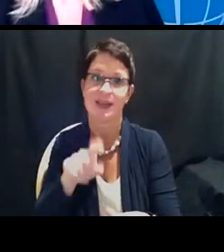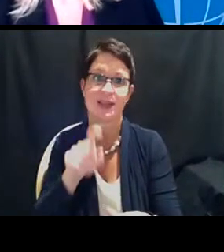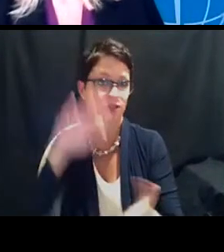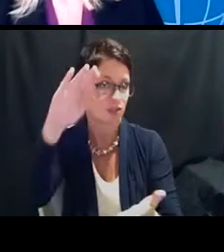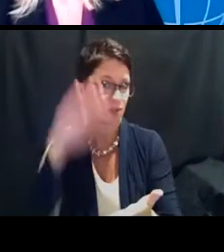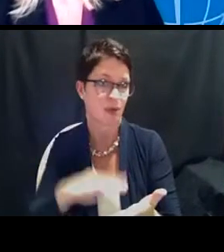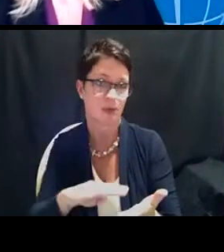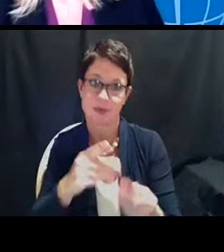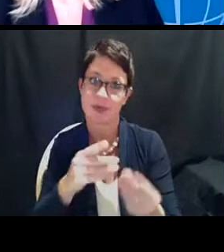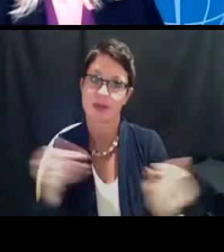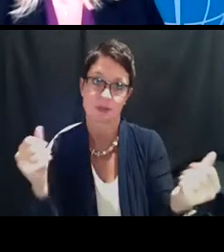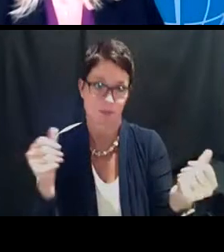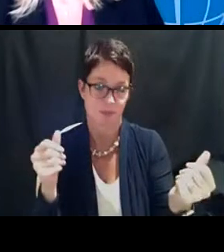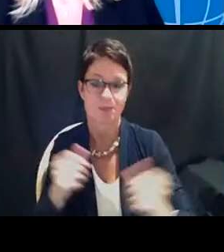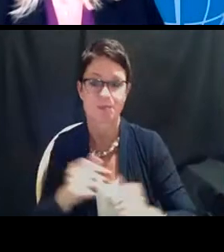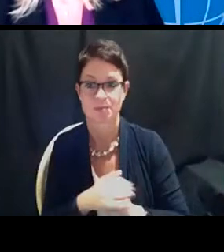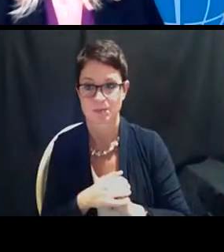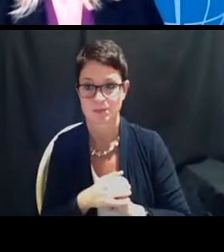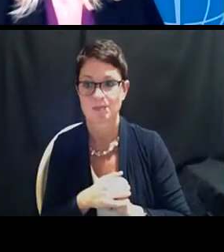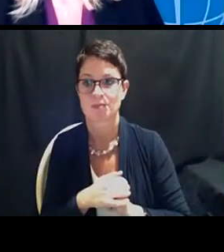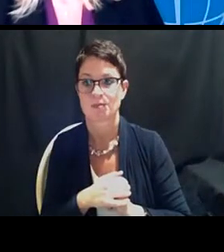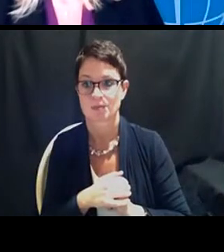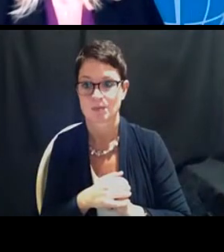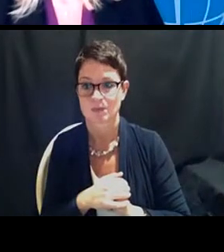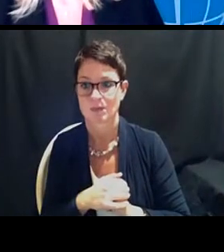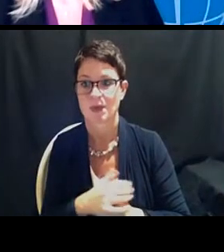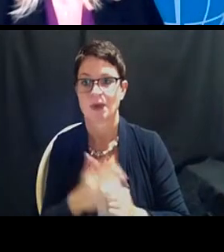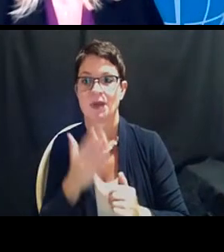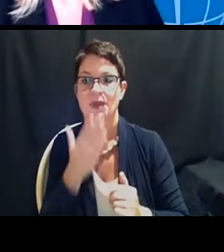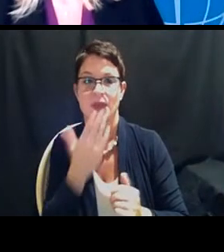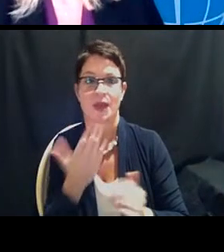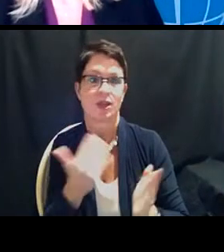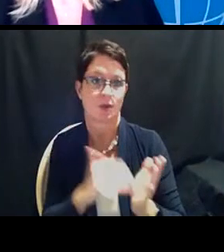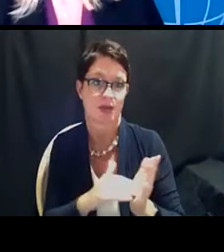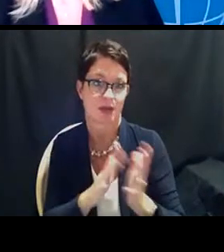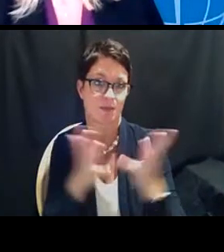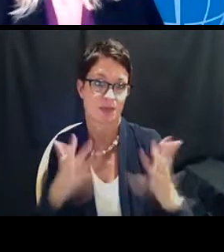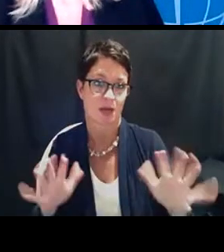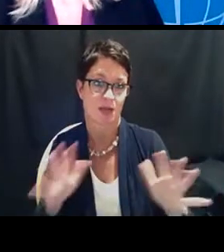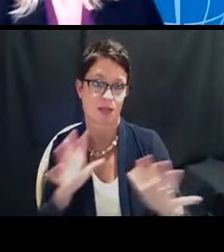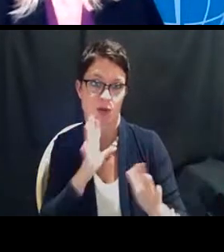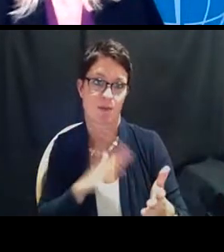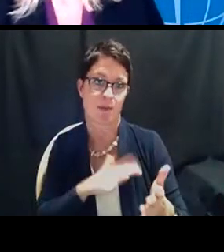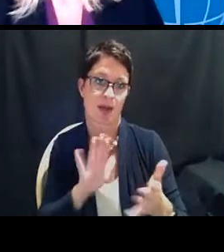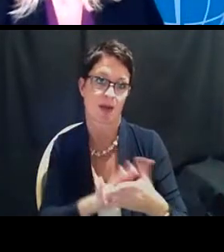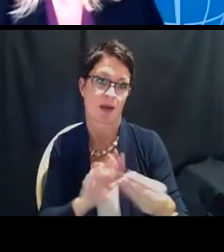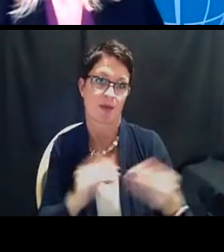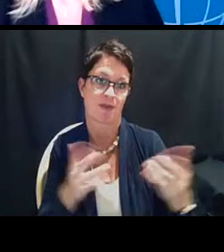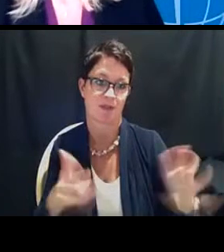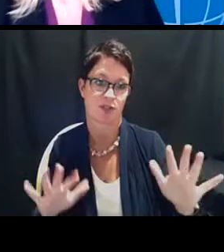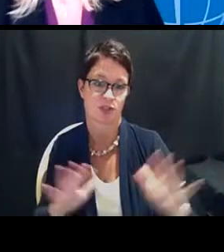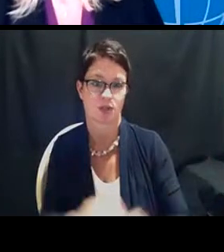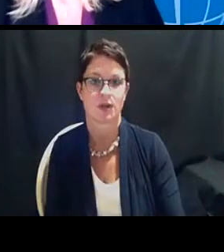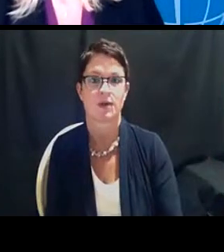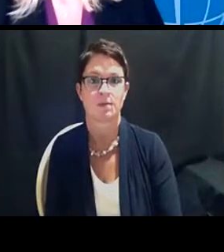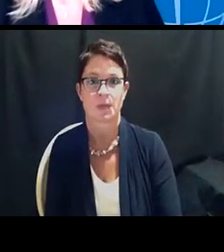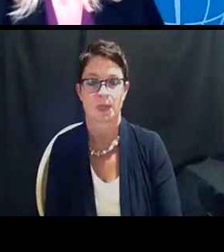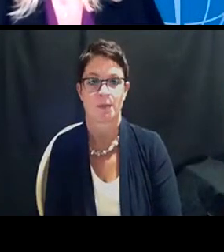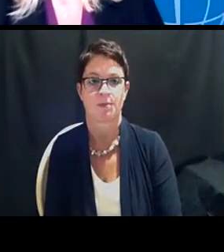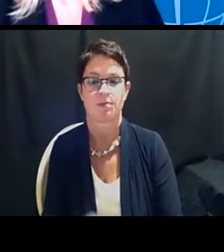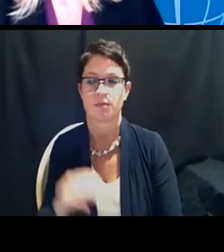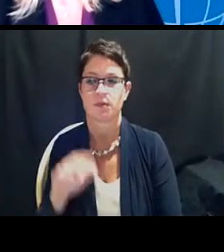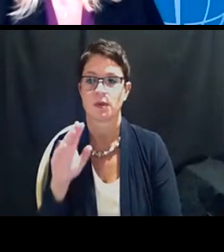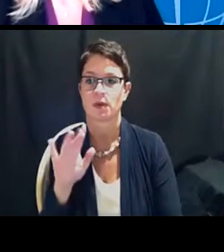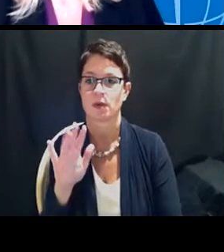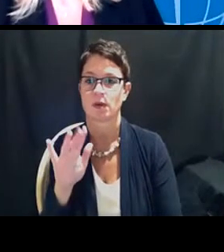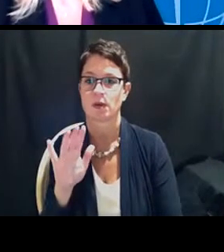be alleviated. That's my comment. Thank you very much. Thank you very much, David. Cody